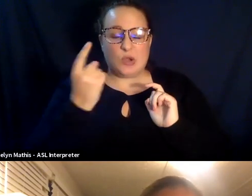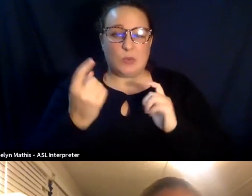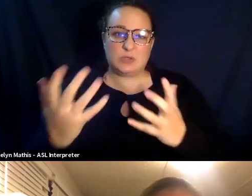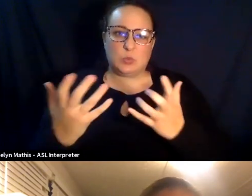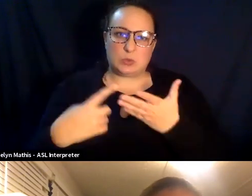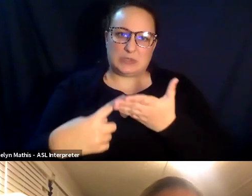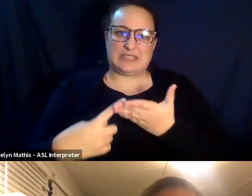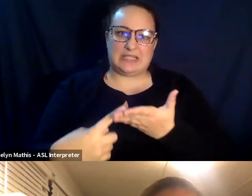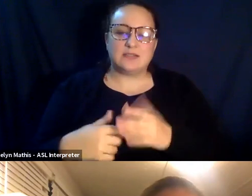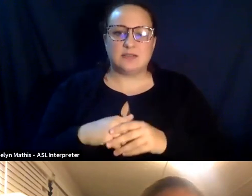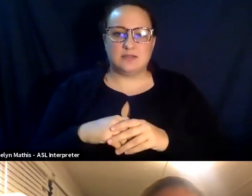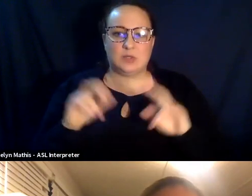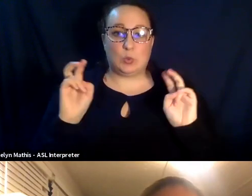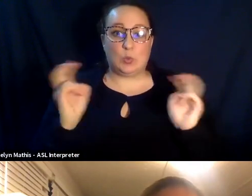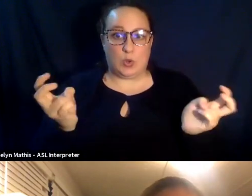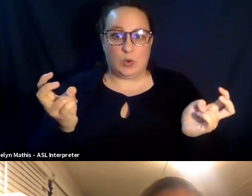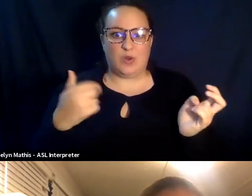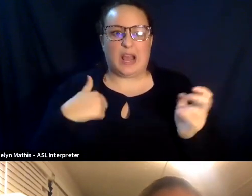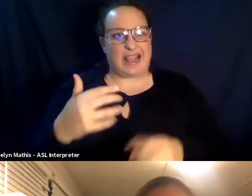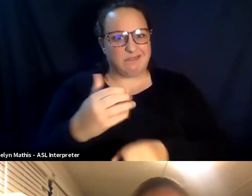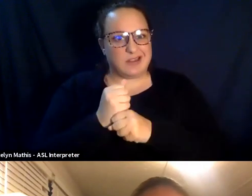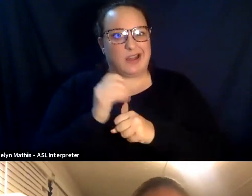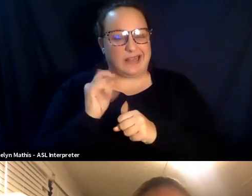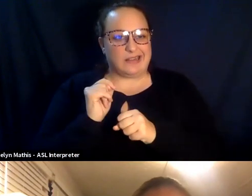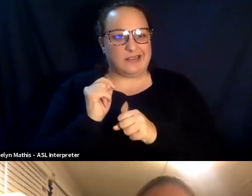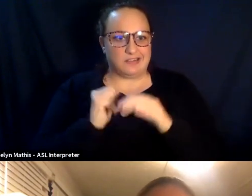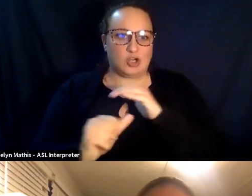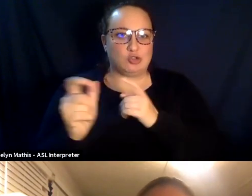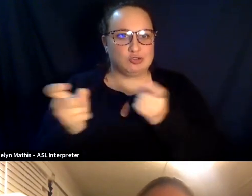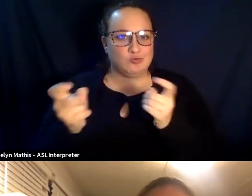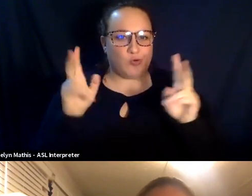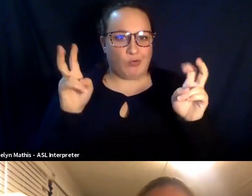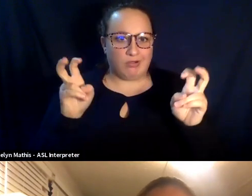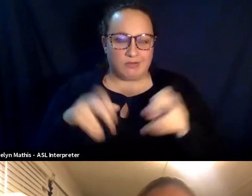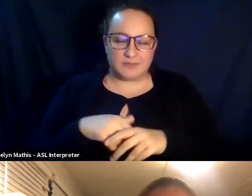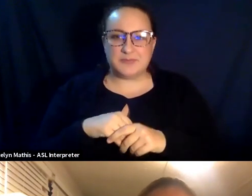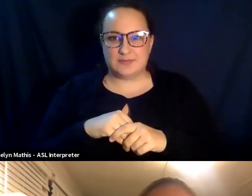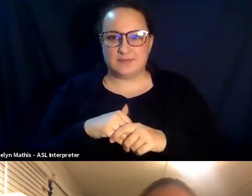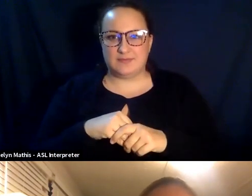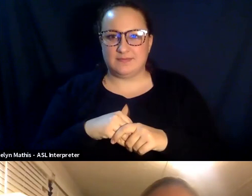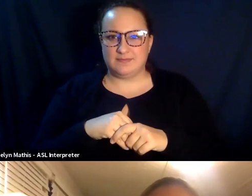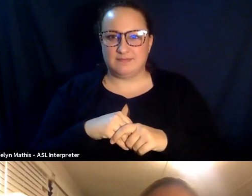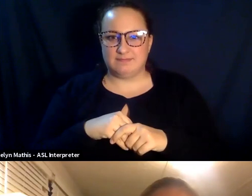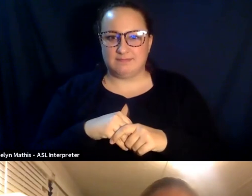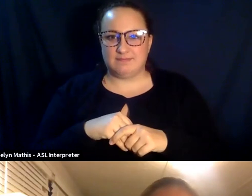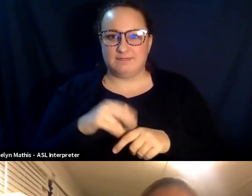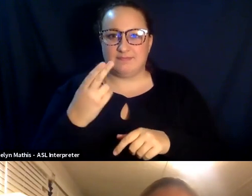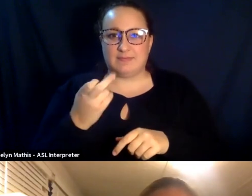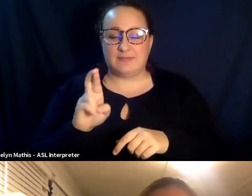it. Quote, yeah. I've got it under control, but they really don't. Right. Got a great